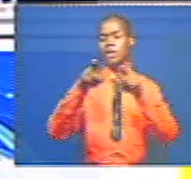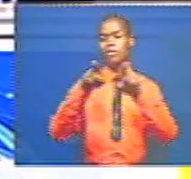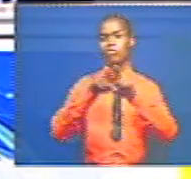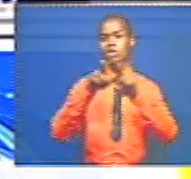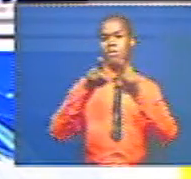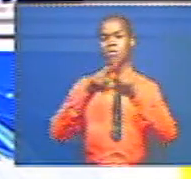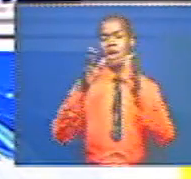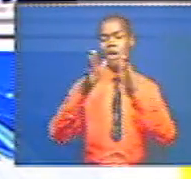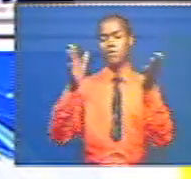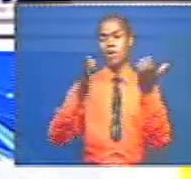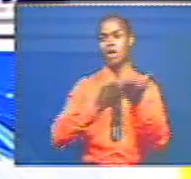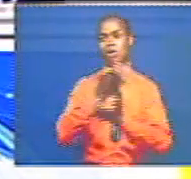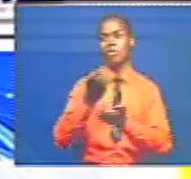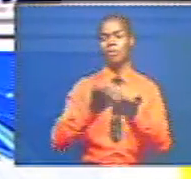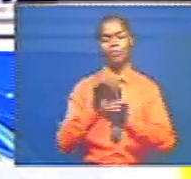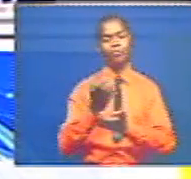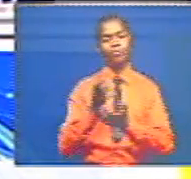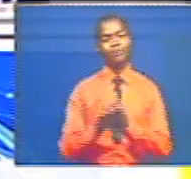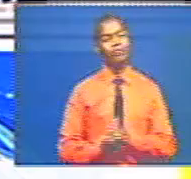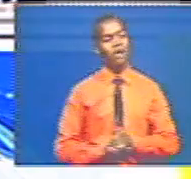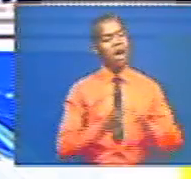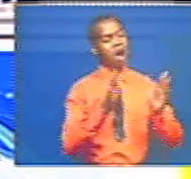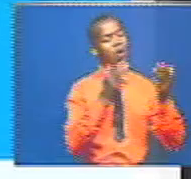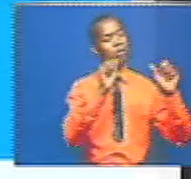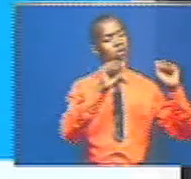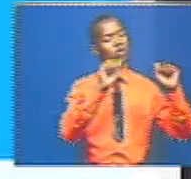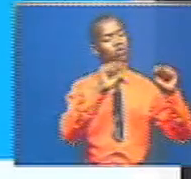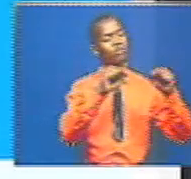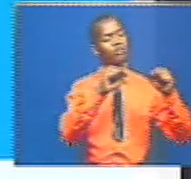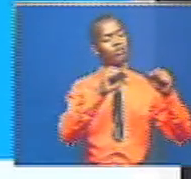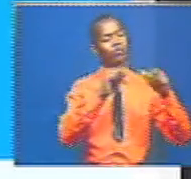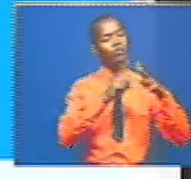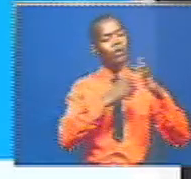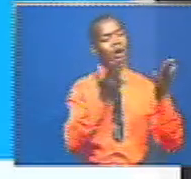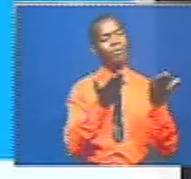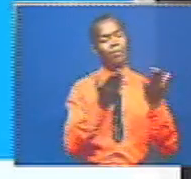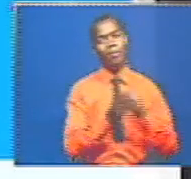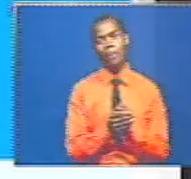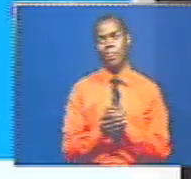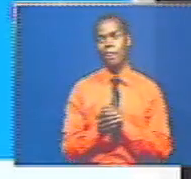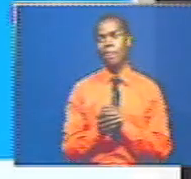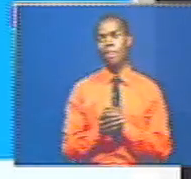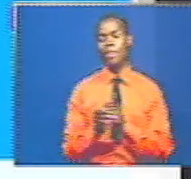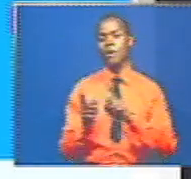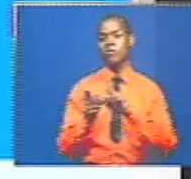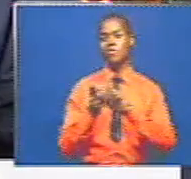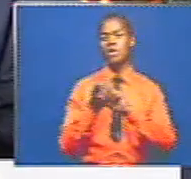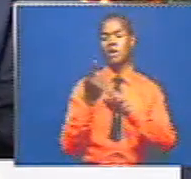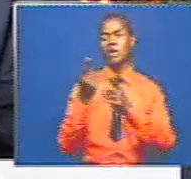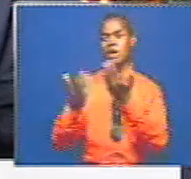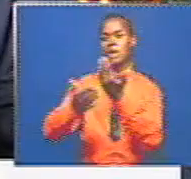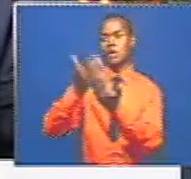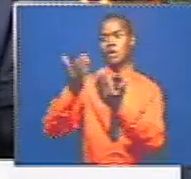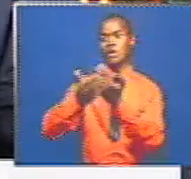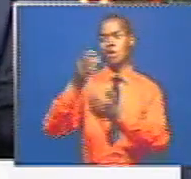our economy. So how do we, you know, begin to learn how to manage First and foremost is first to take care of what